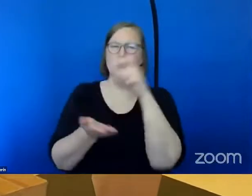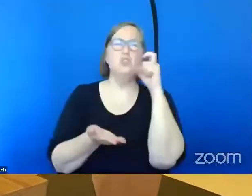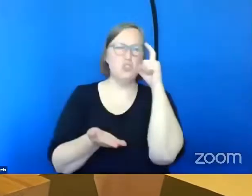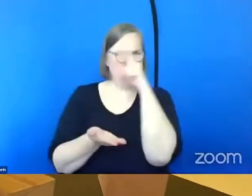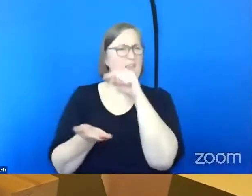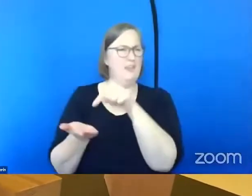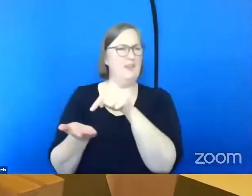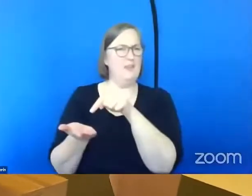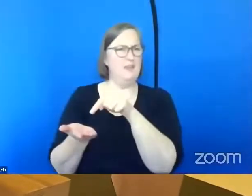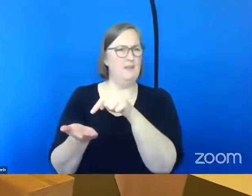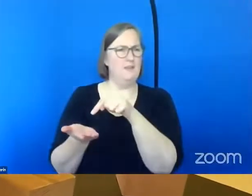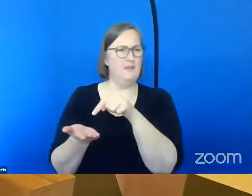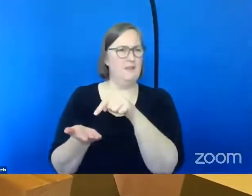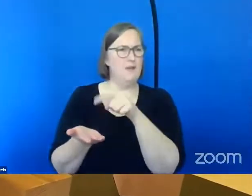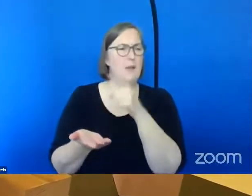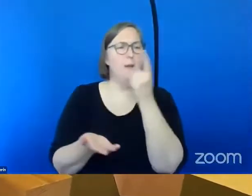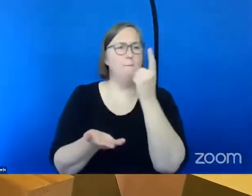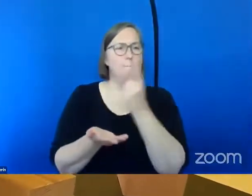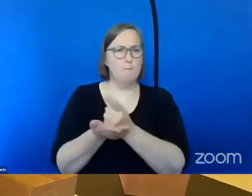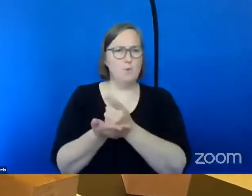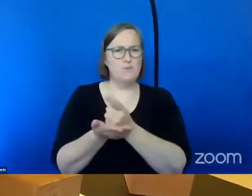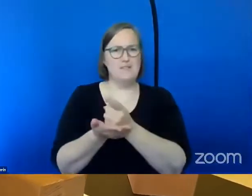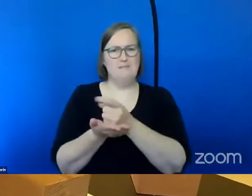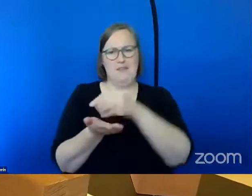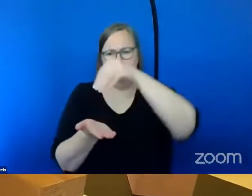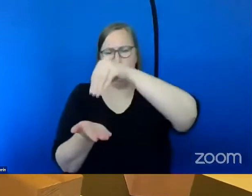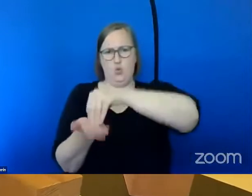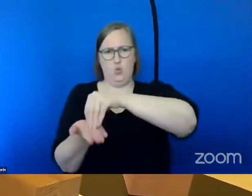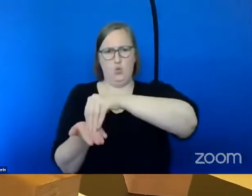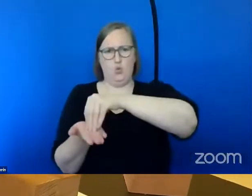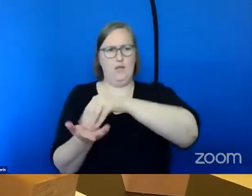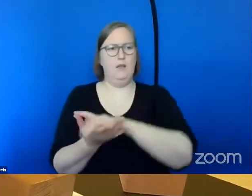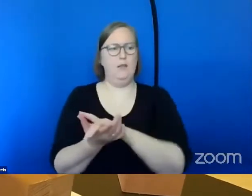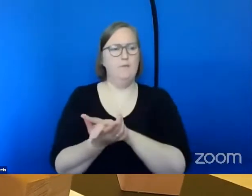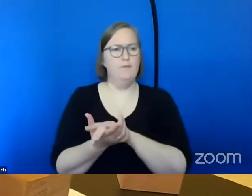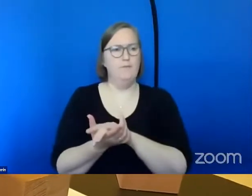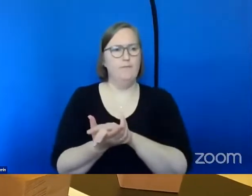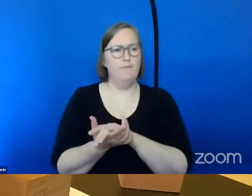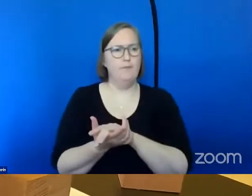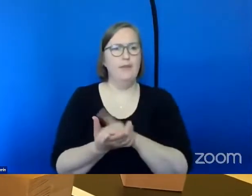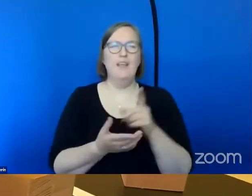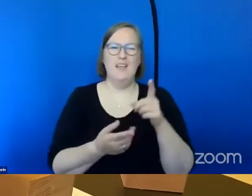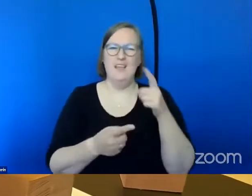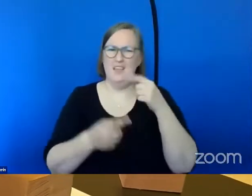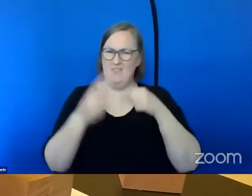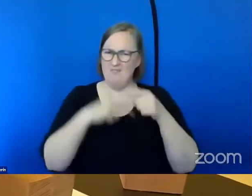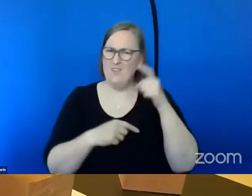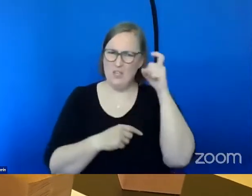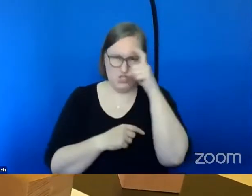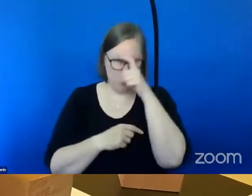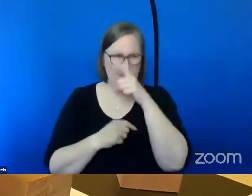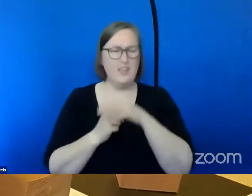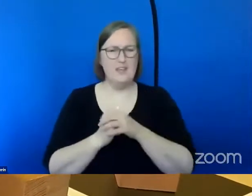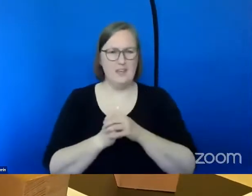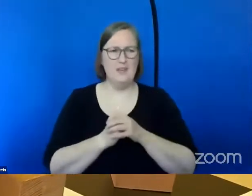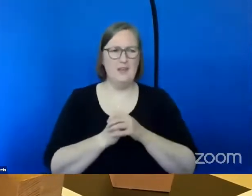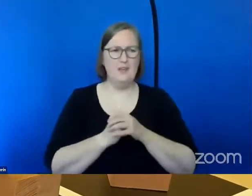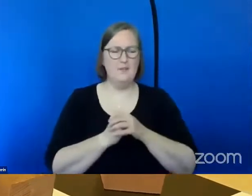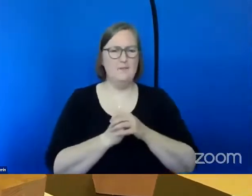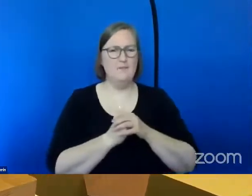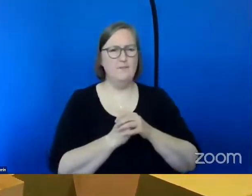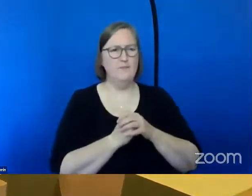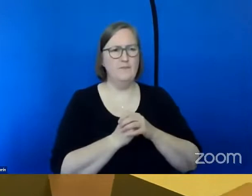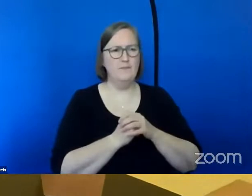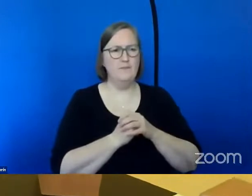not touch the floor, it's okay, so he can re-grip it, but it's very, very tricky for him. Oh, and it's